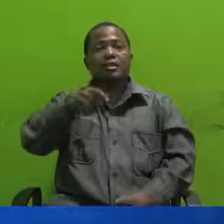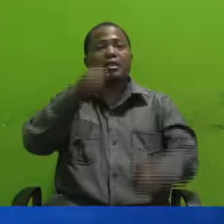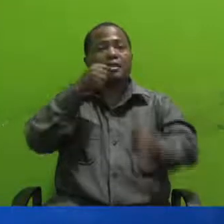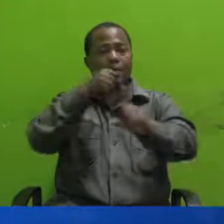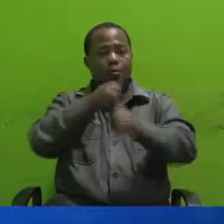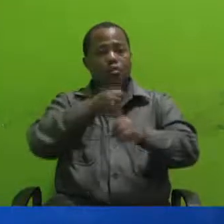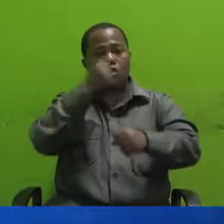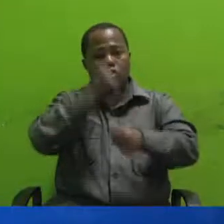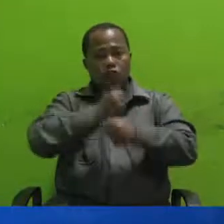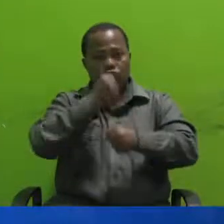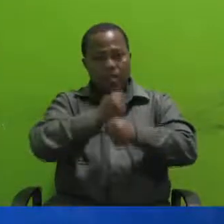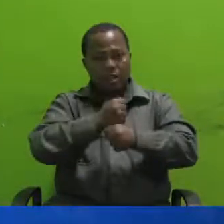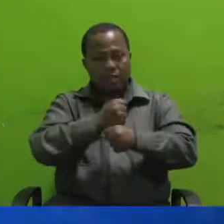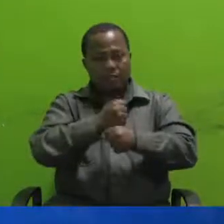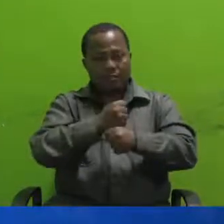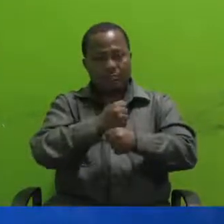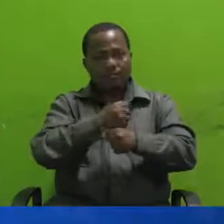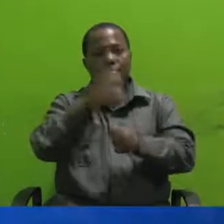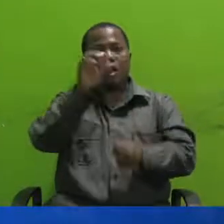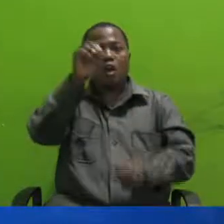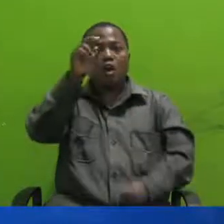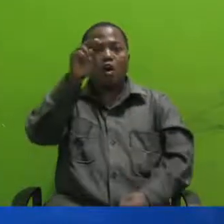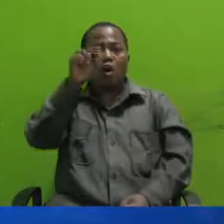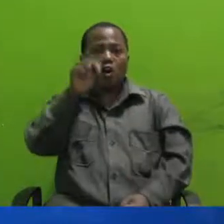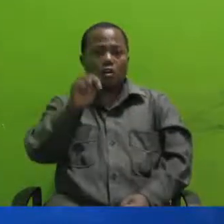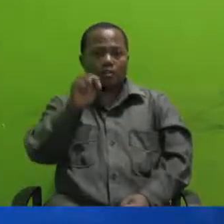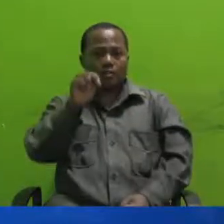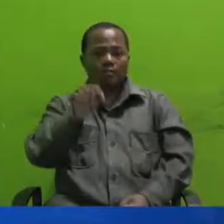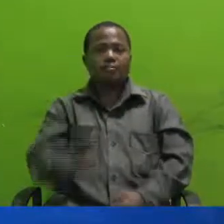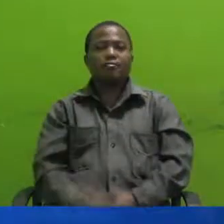to work out on